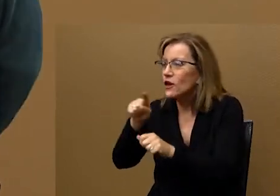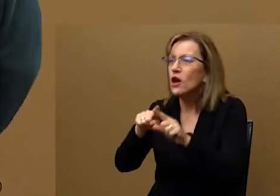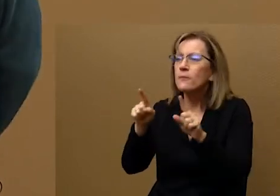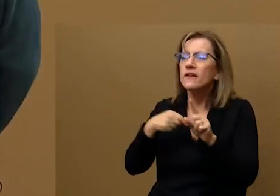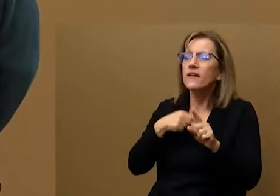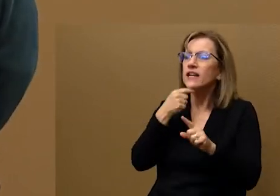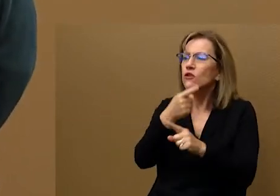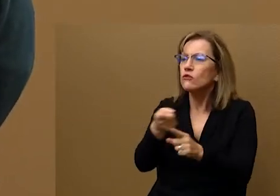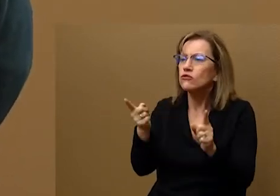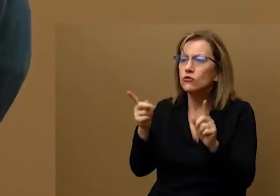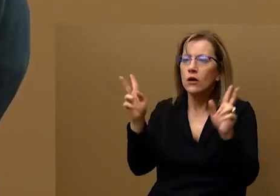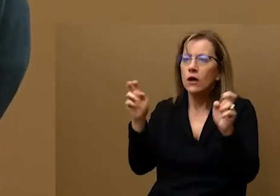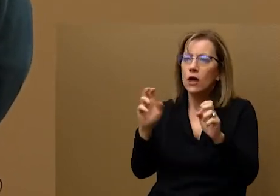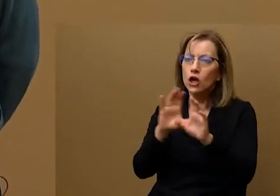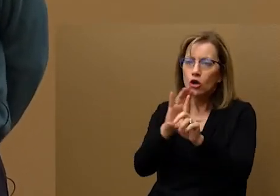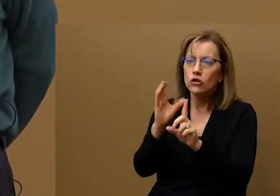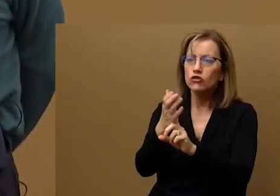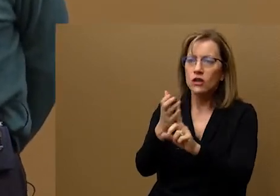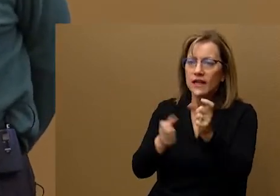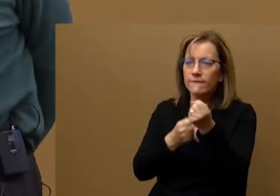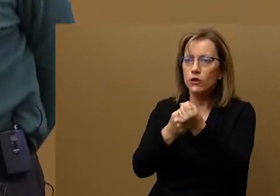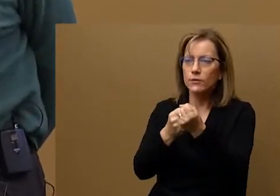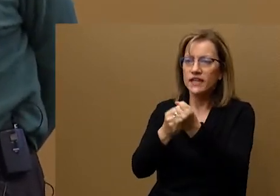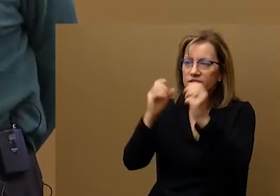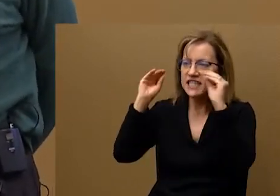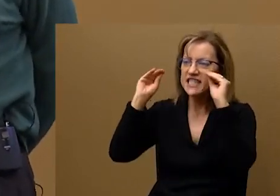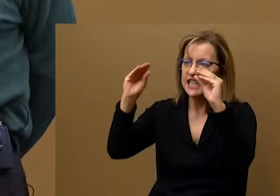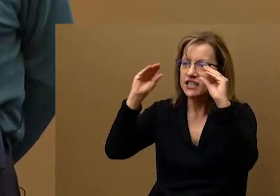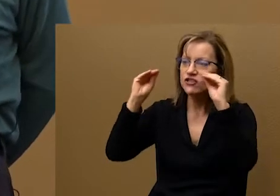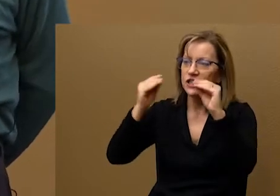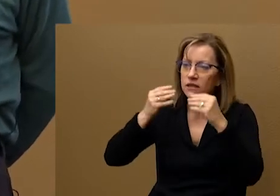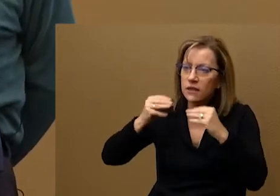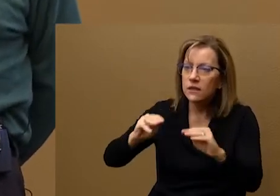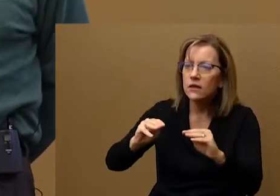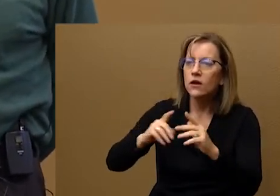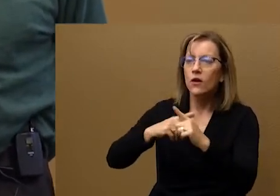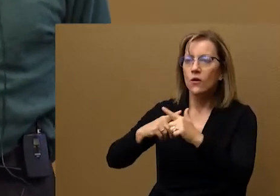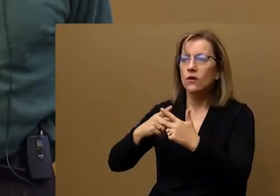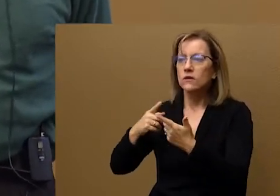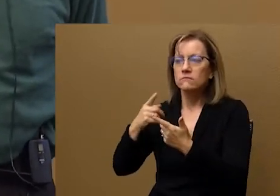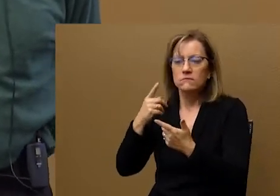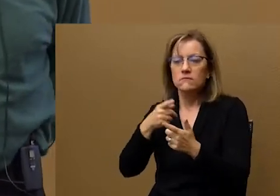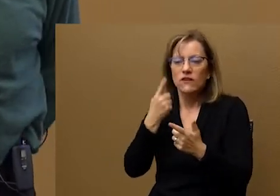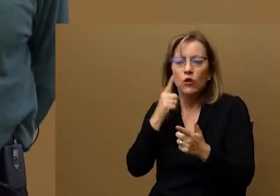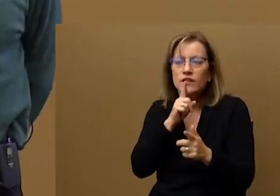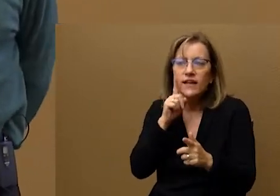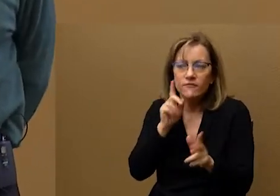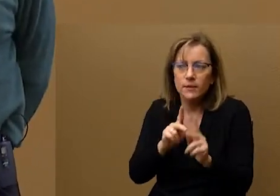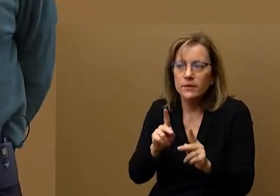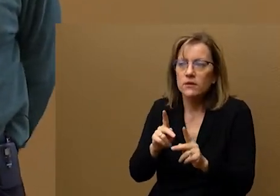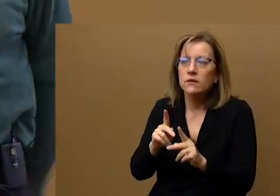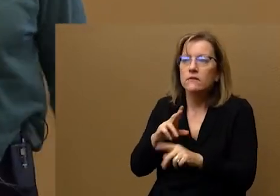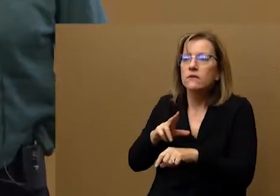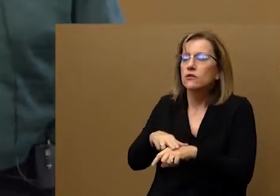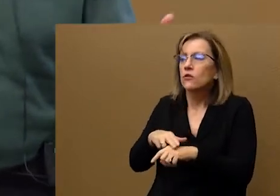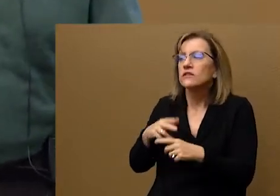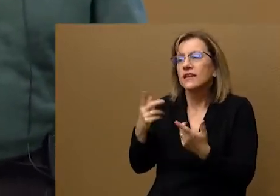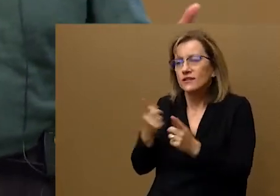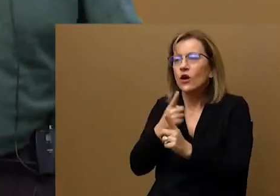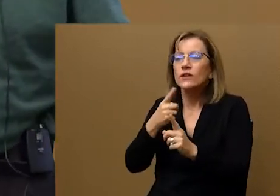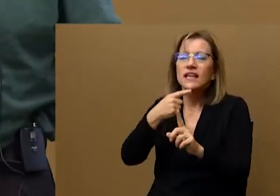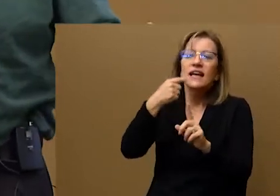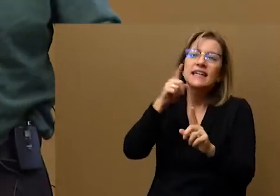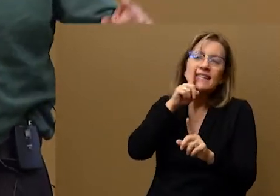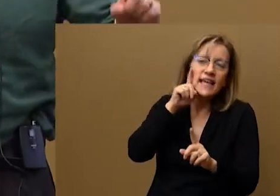if I said to you culturally affirmative teaching or culturally affirmative mental health care for deaf people, and of